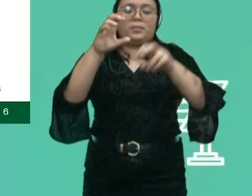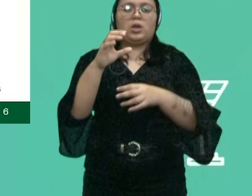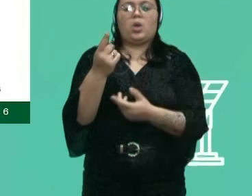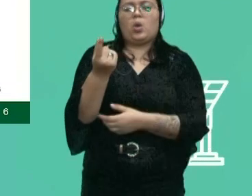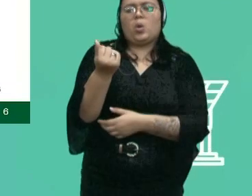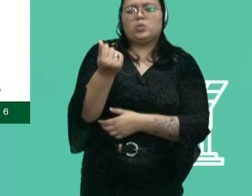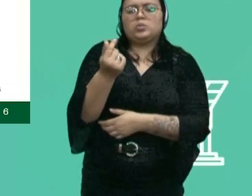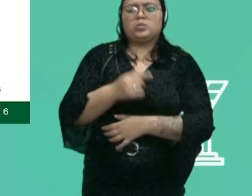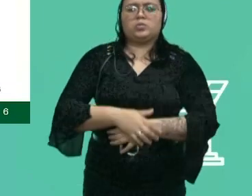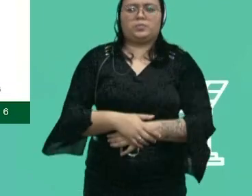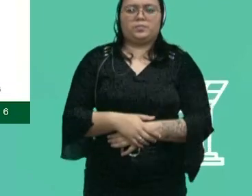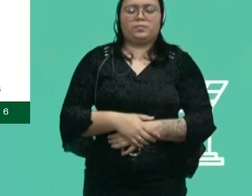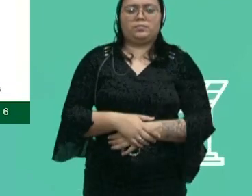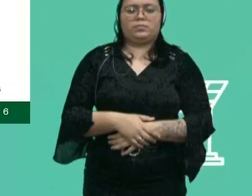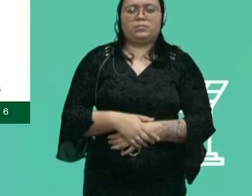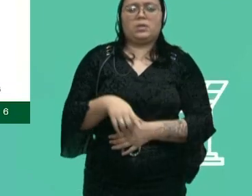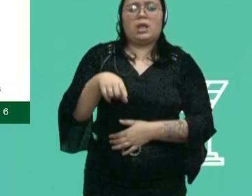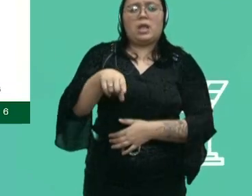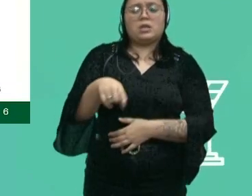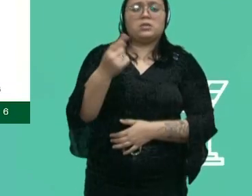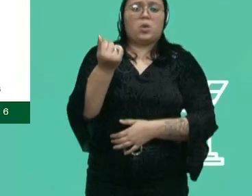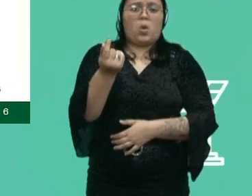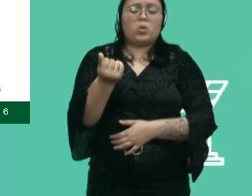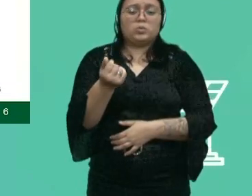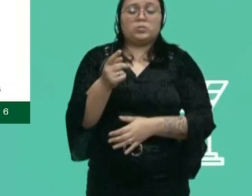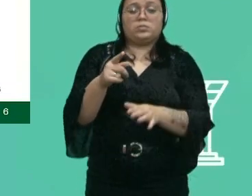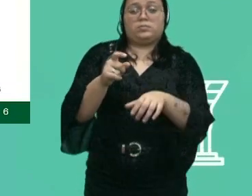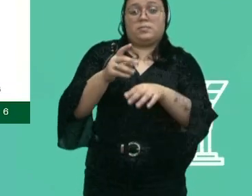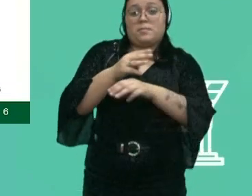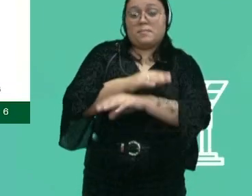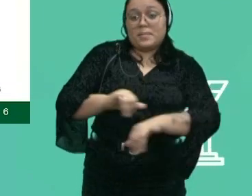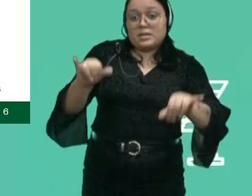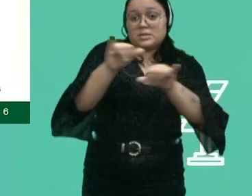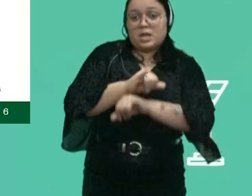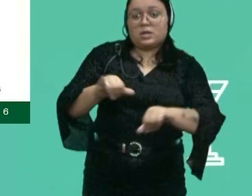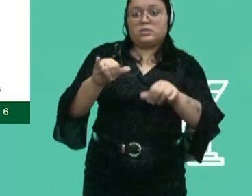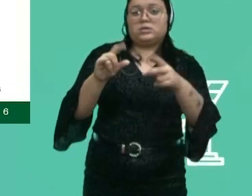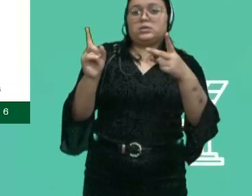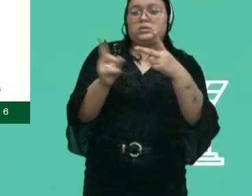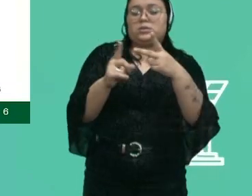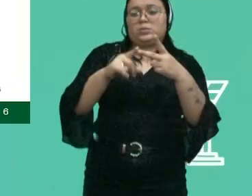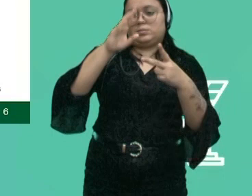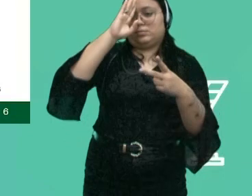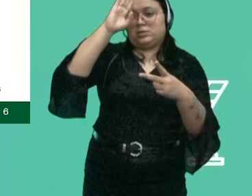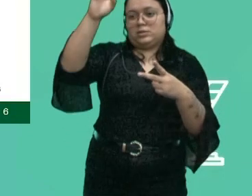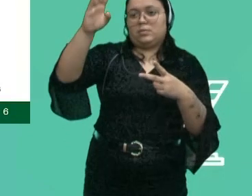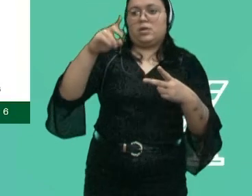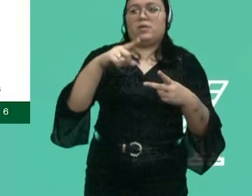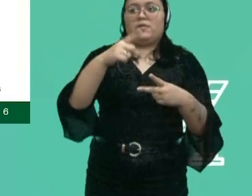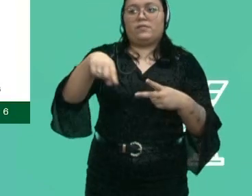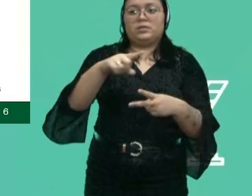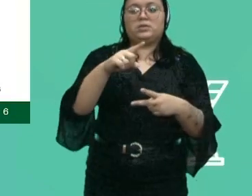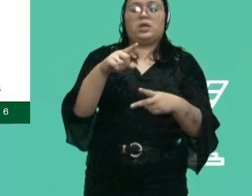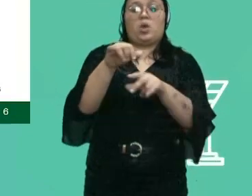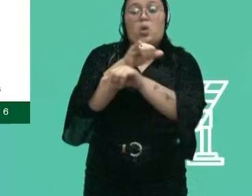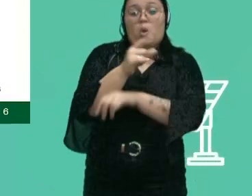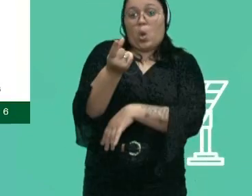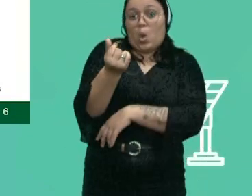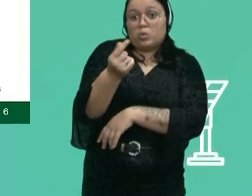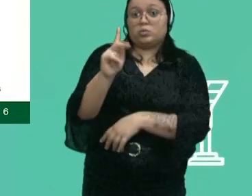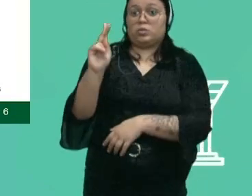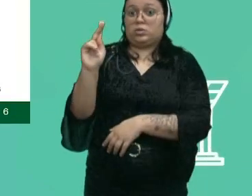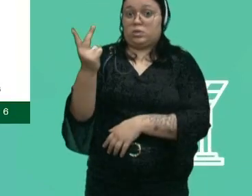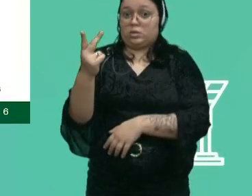is the second main message for today. And if you look at the cost within the US, cost of hydrogen from natural gas is